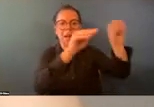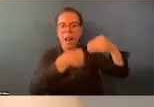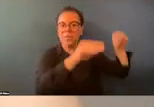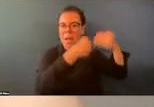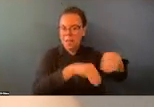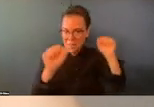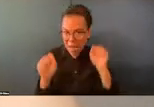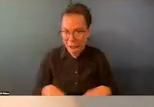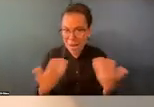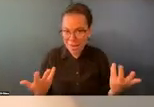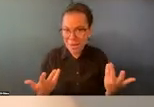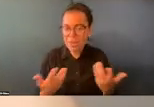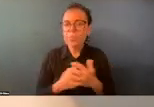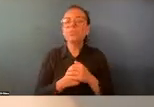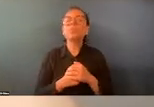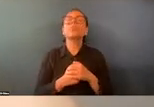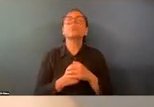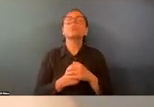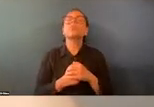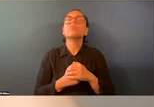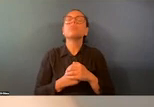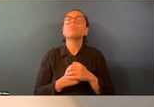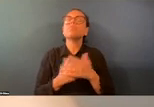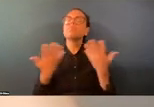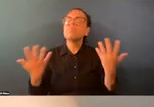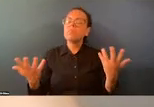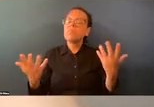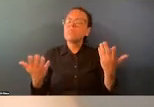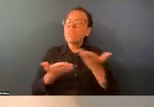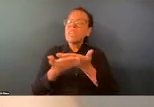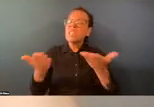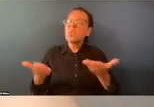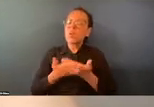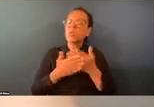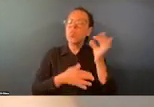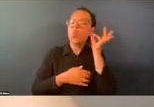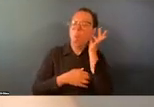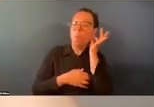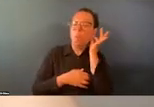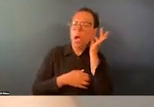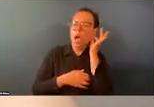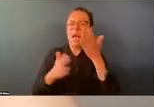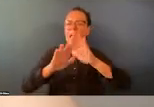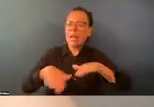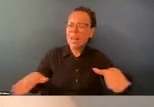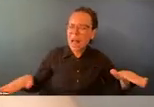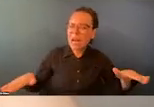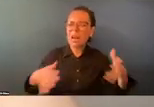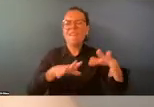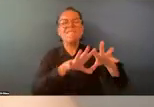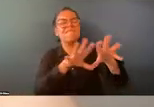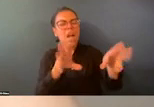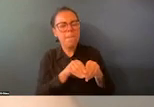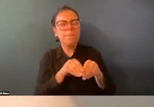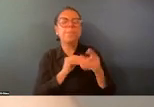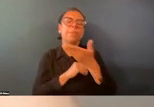Similar activities across Tajikistan improve the nutritional status of women and children, and